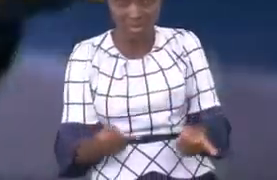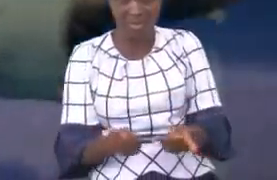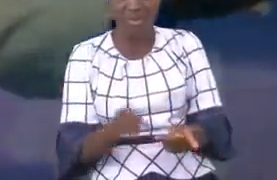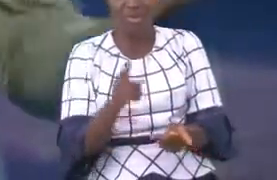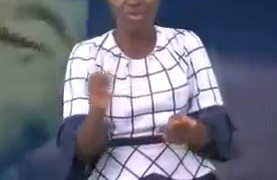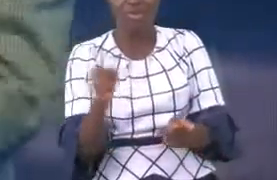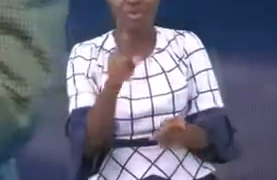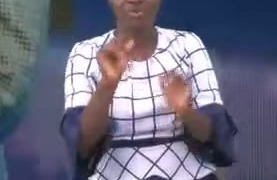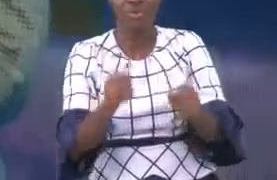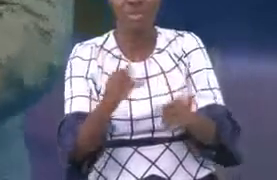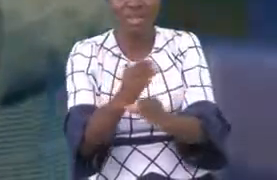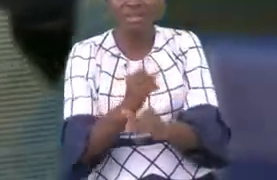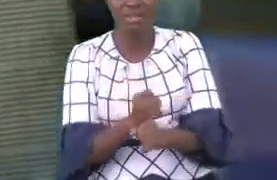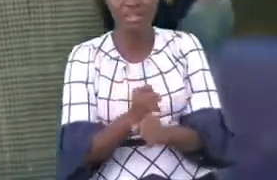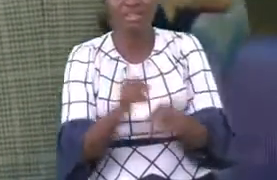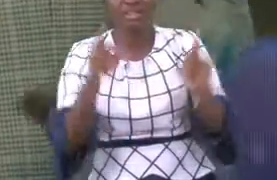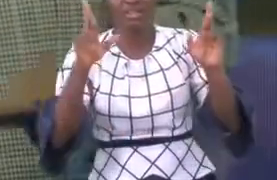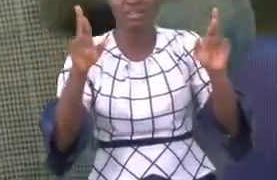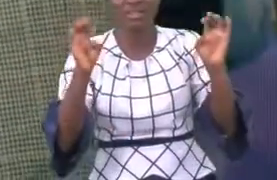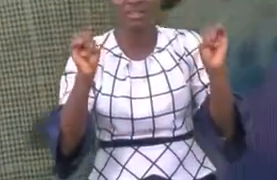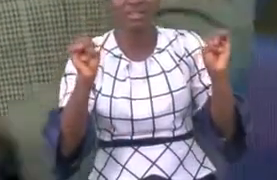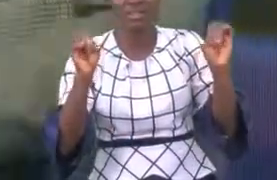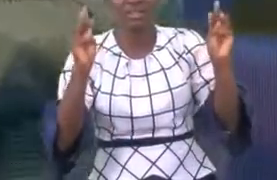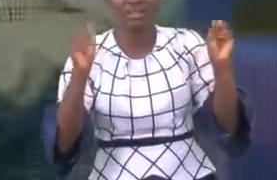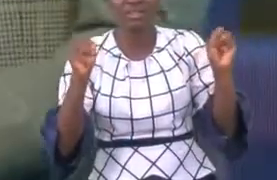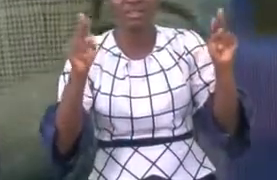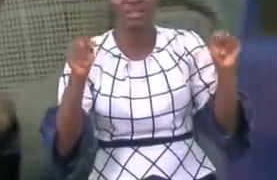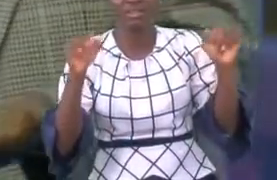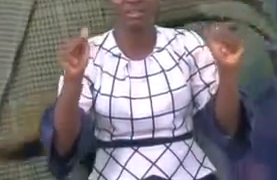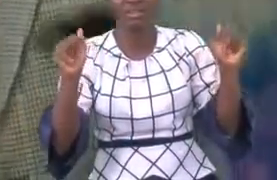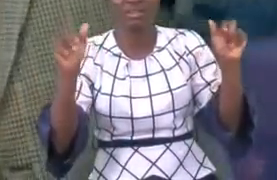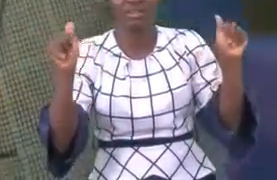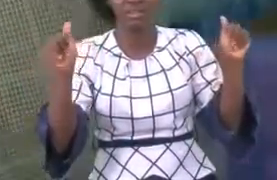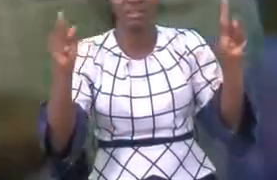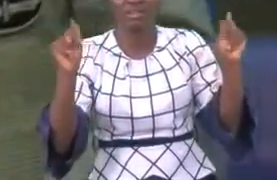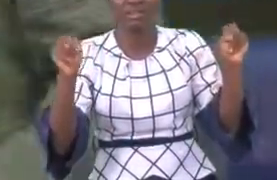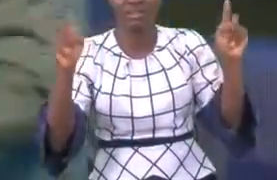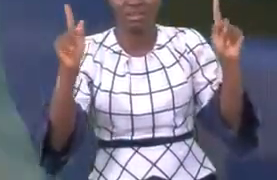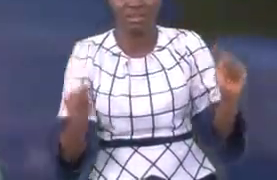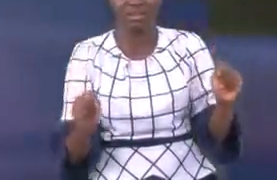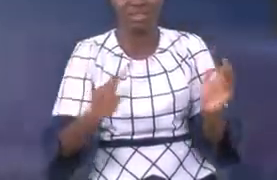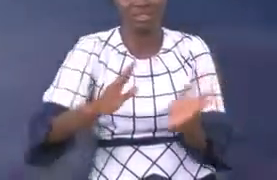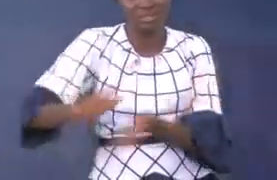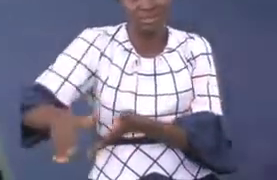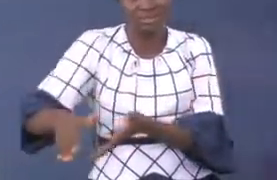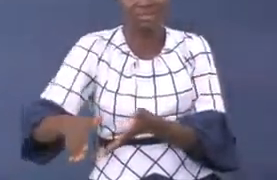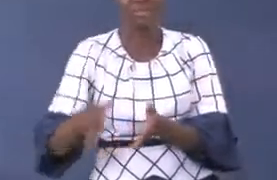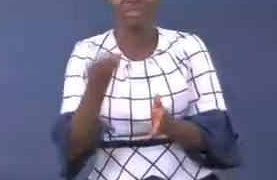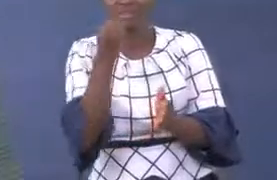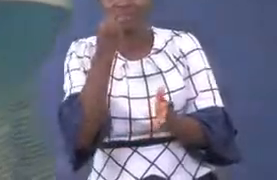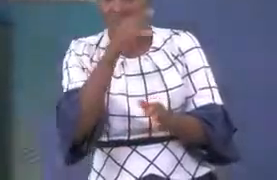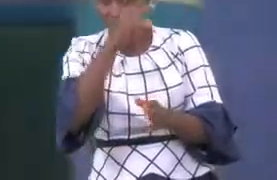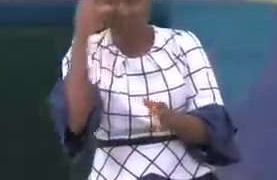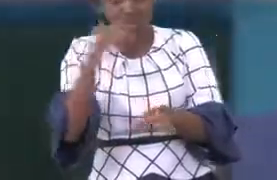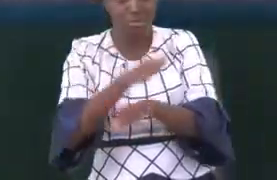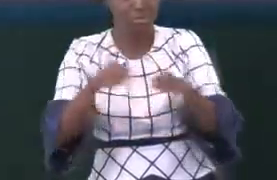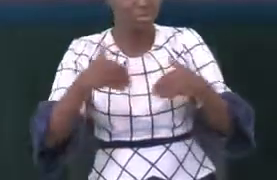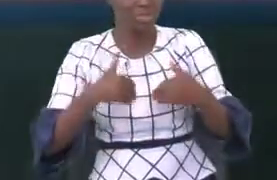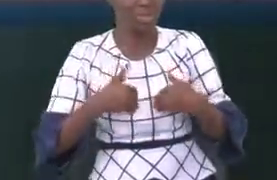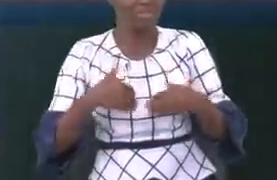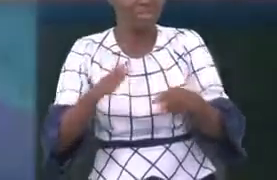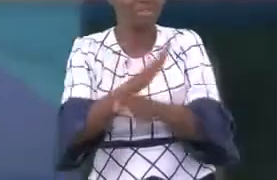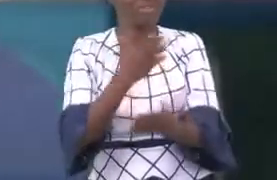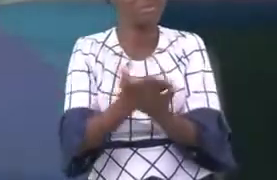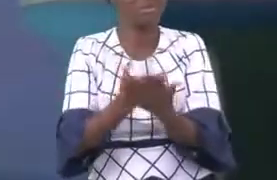there. But what could you do? Because you didn't have the money to buy good food. And so you pick up things, and then